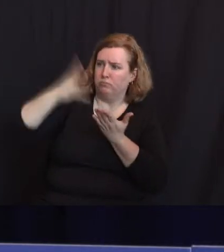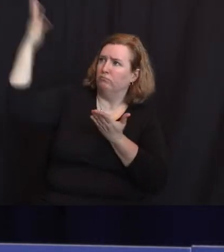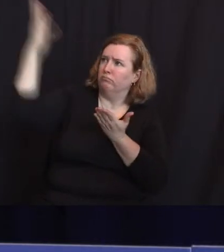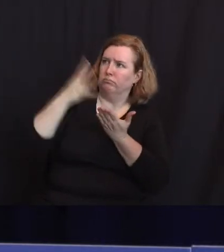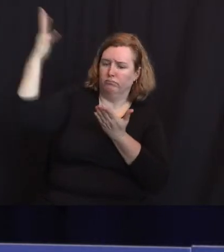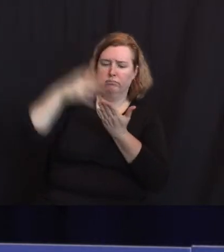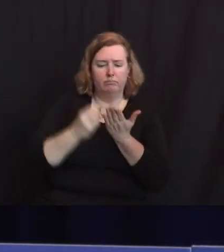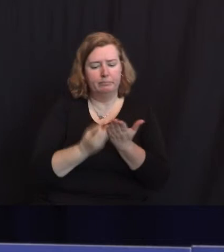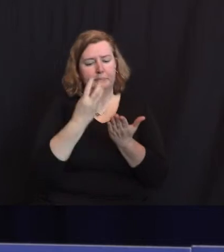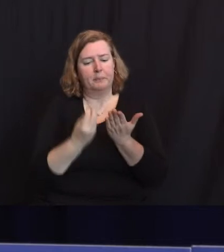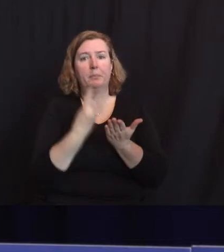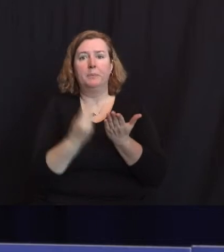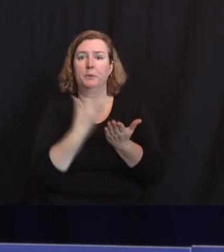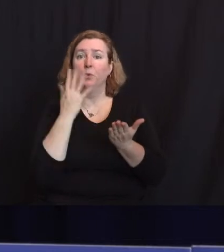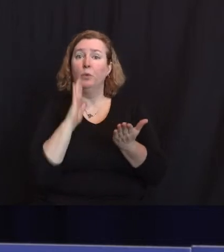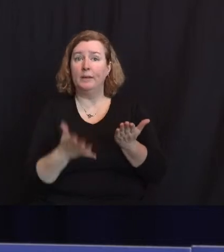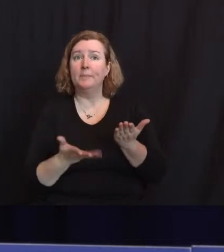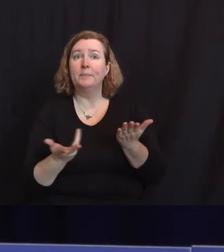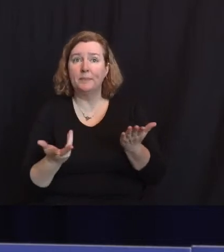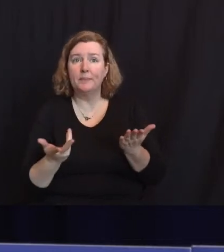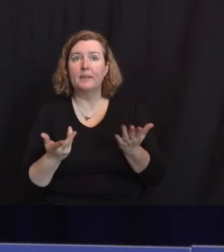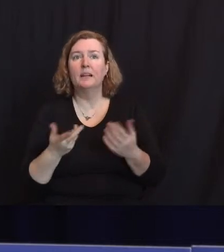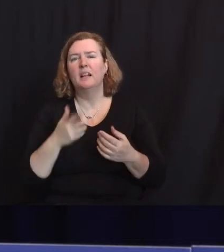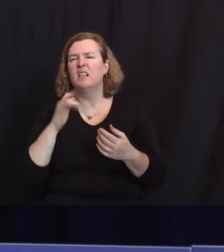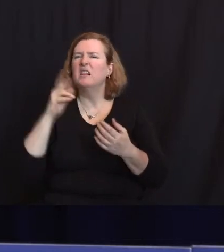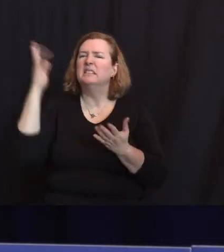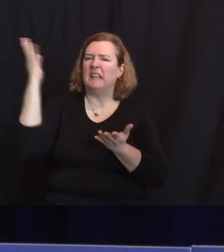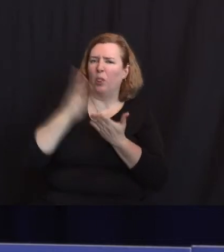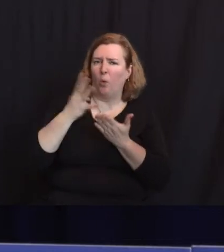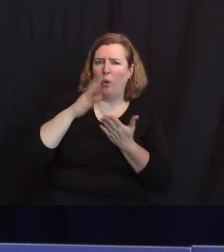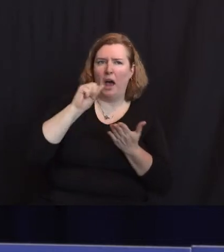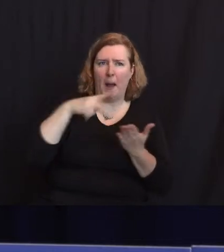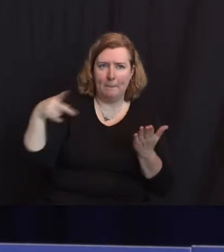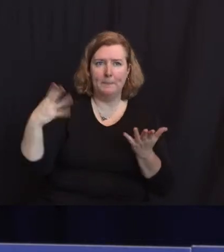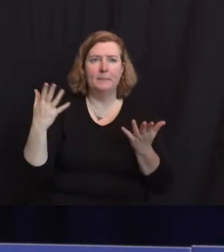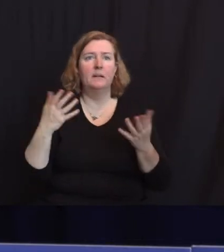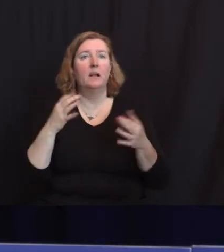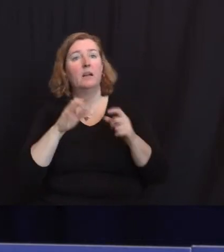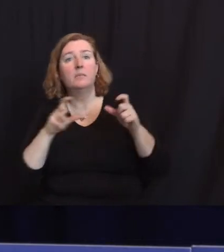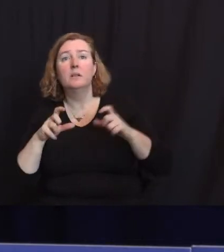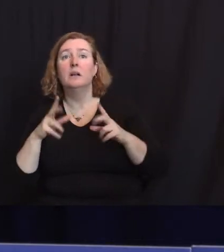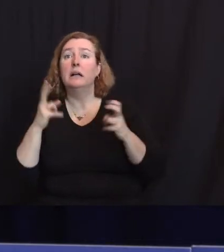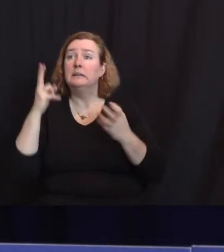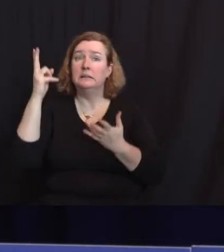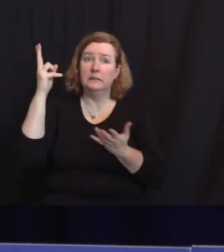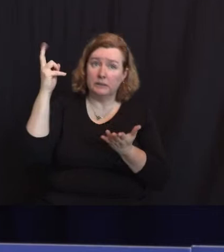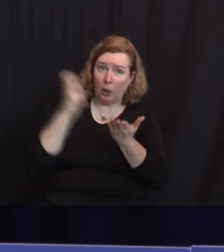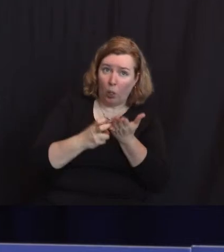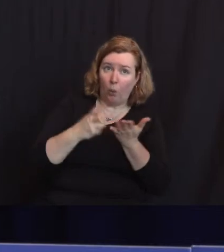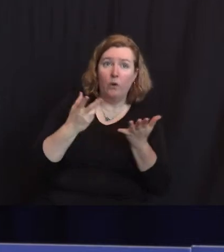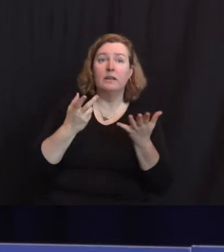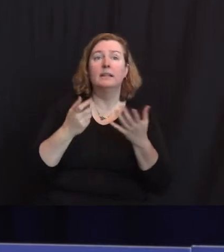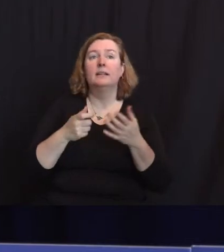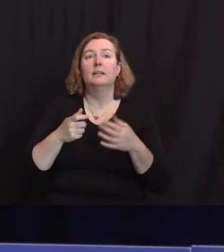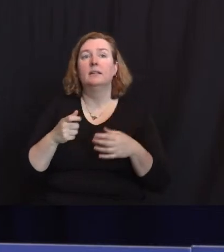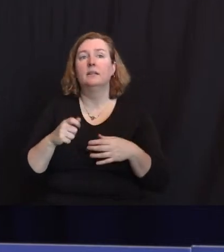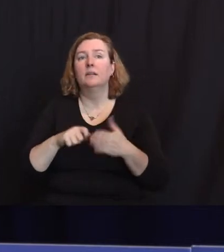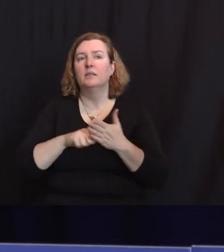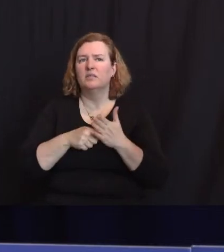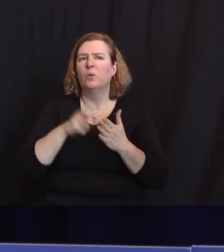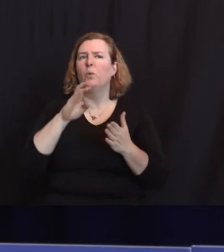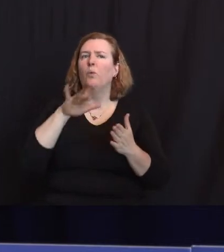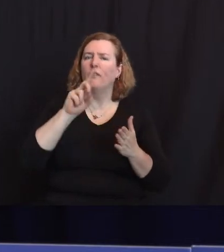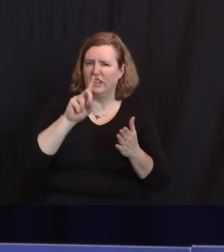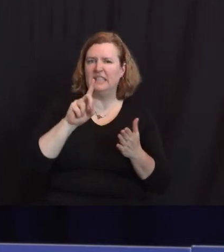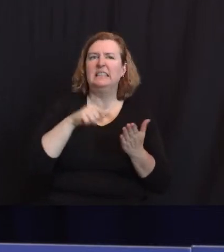individuals have downloaded the app already. And more individuals who download or enable COVID Alert NJ, the more effective the tool